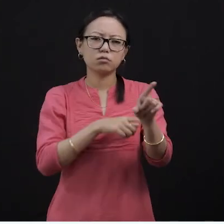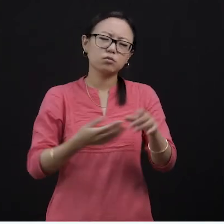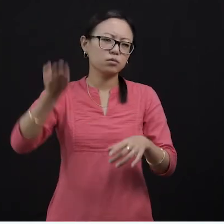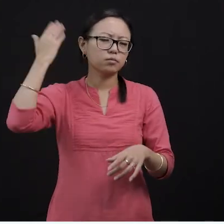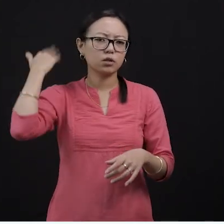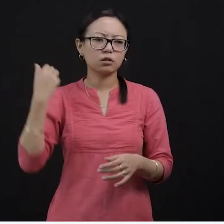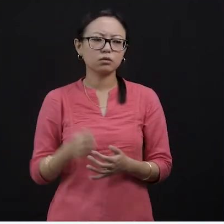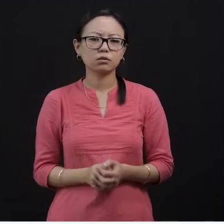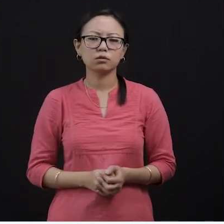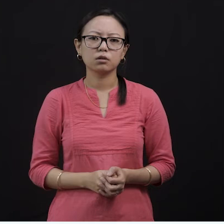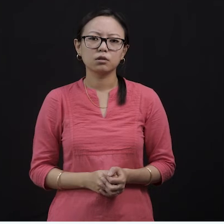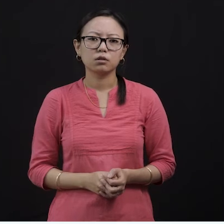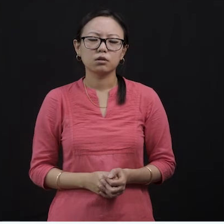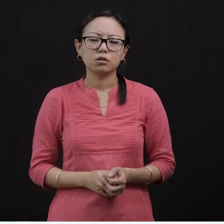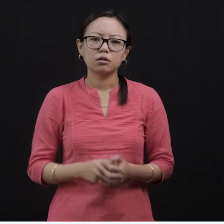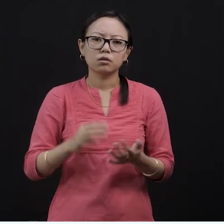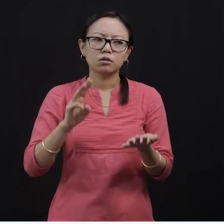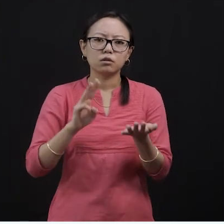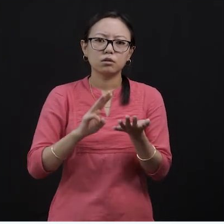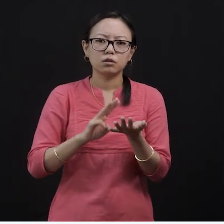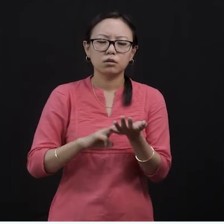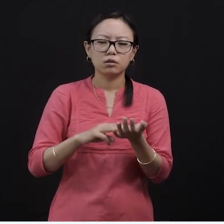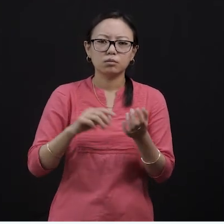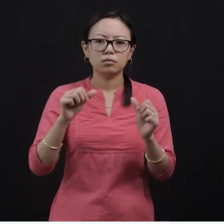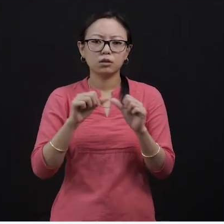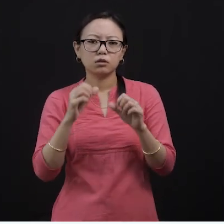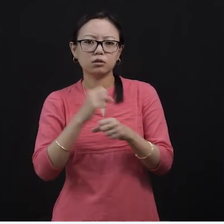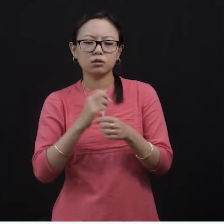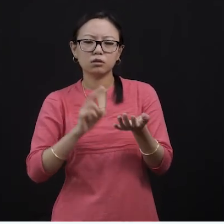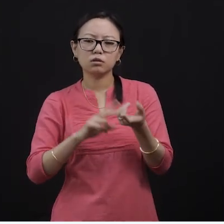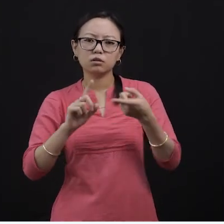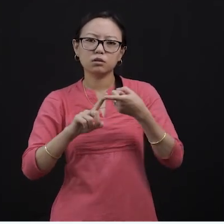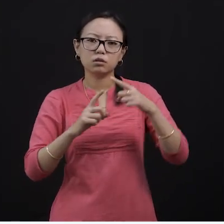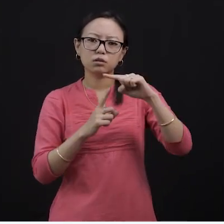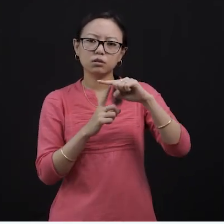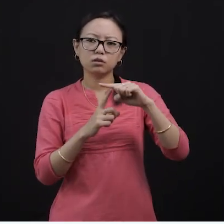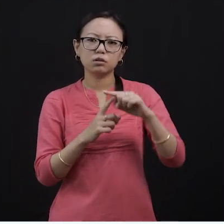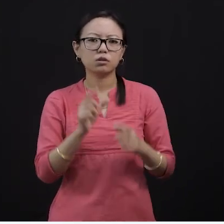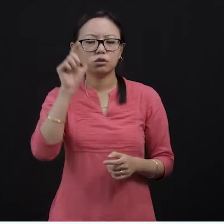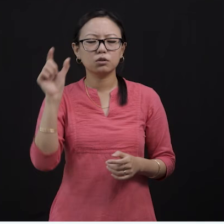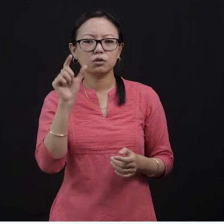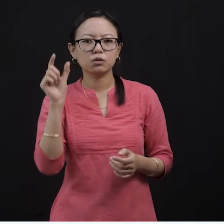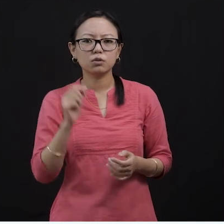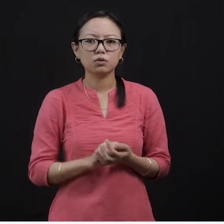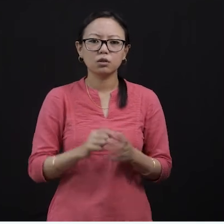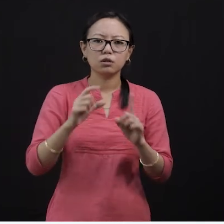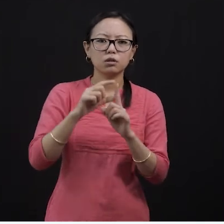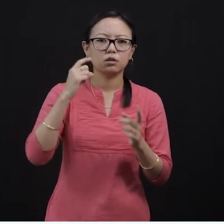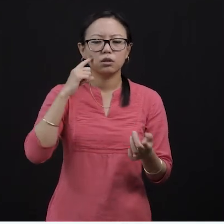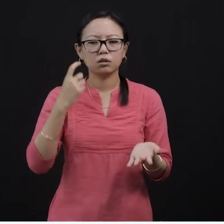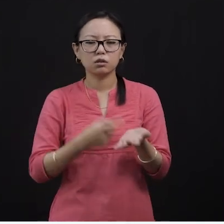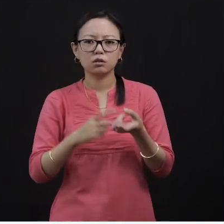they use magnet. They use magnet for direction. Now